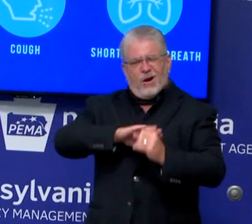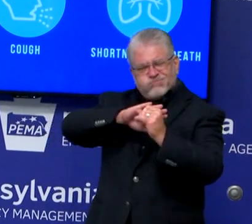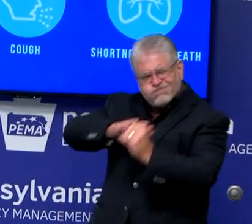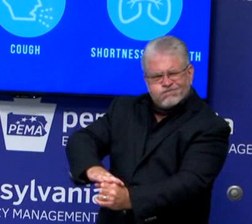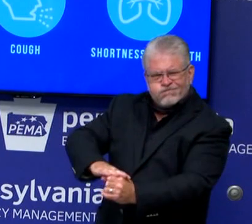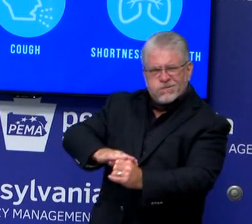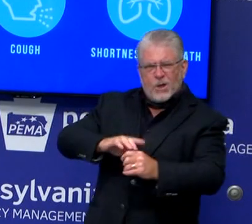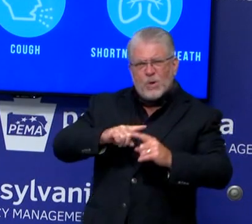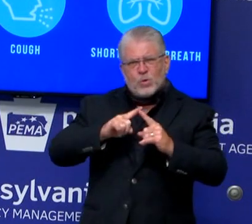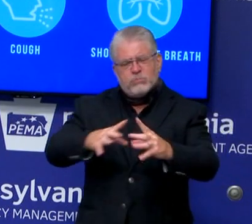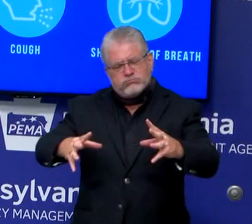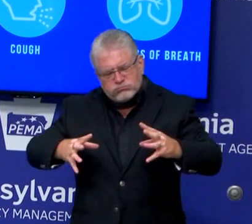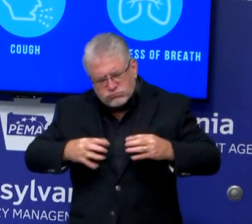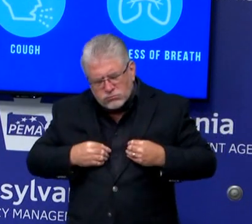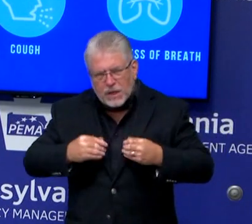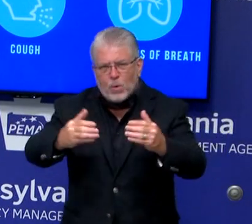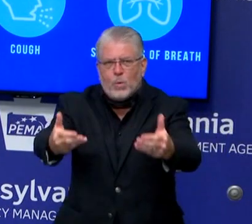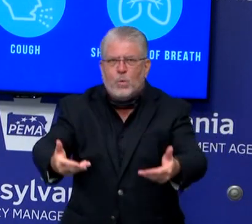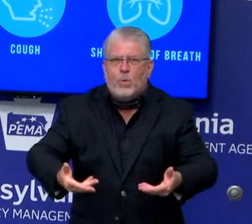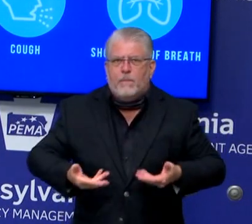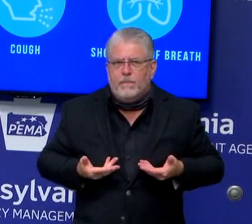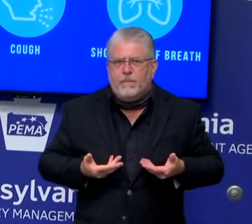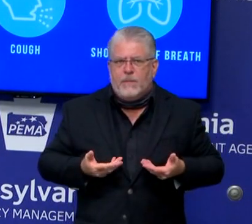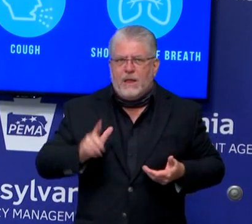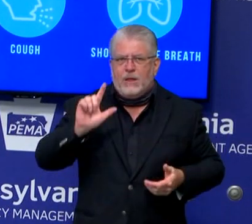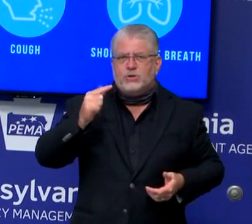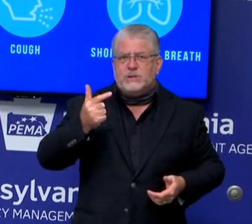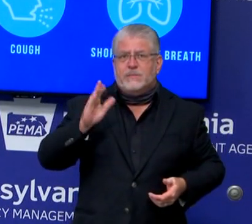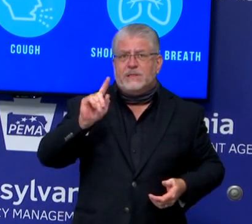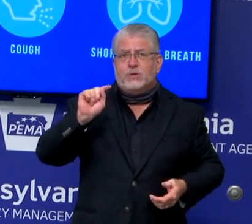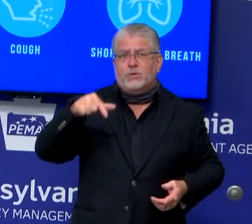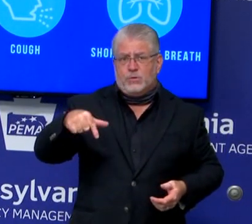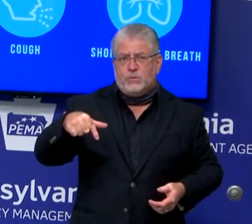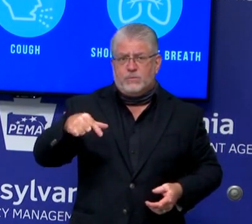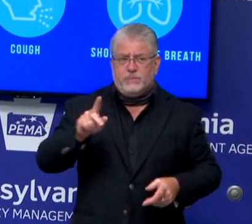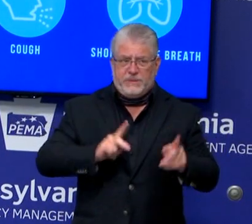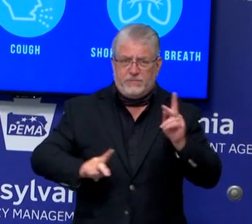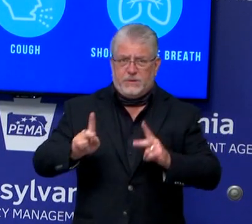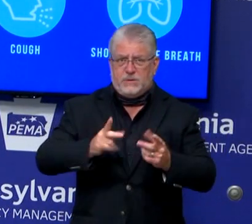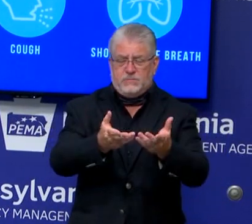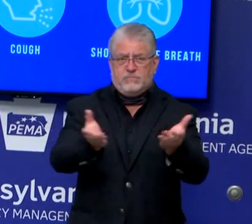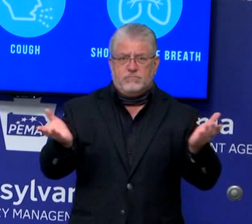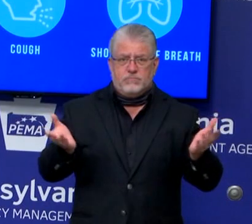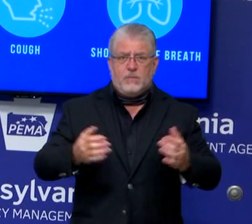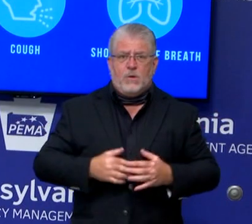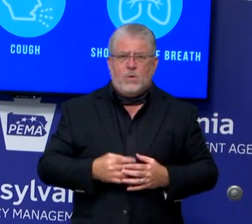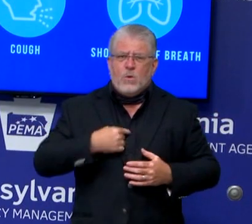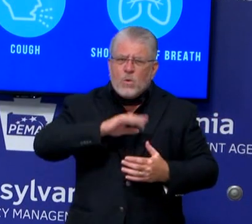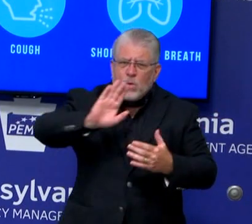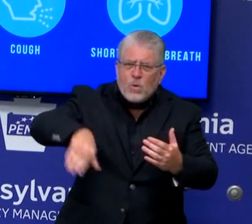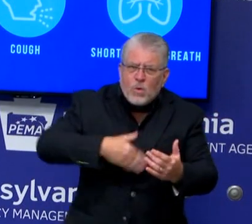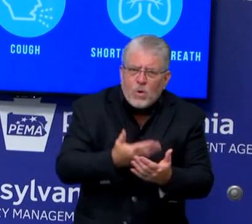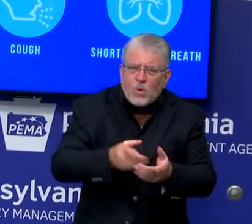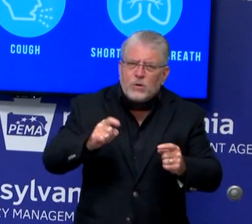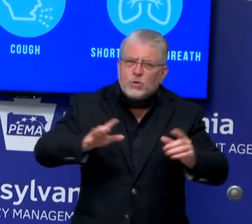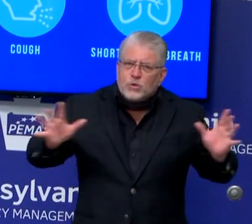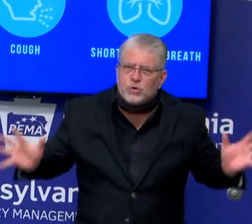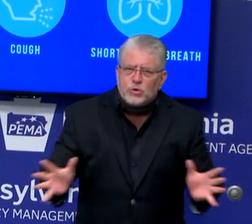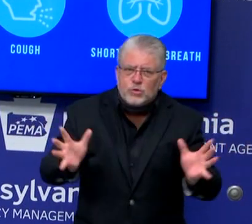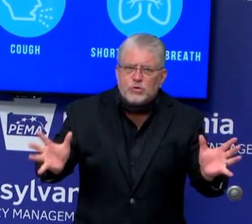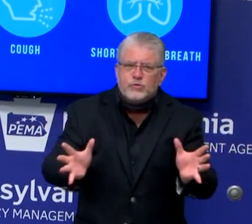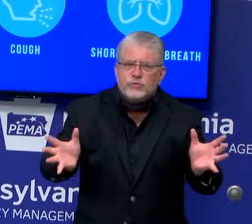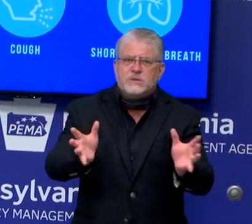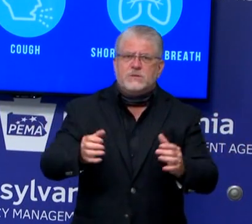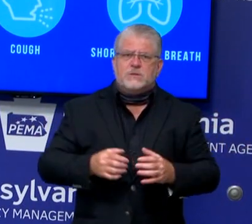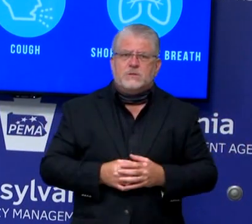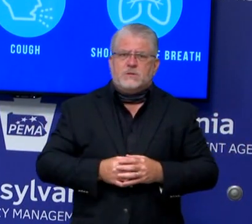and welcoming towards LGBTQ individuals. We all need to foster that spirit of